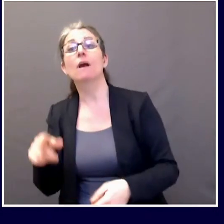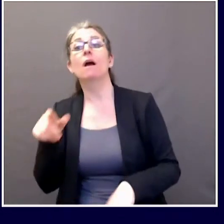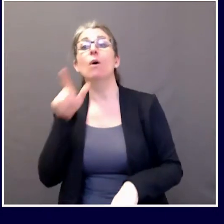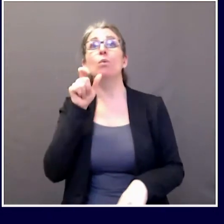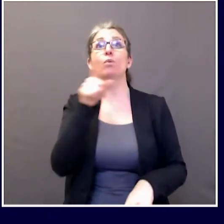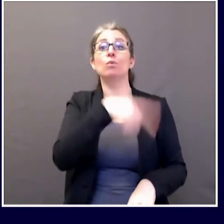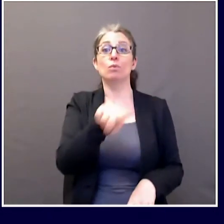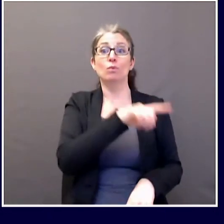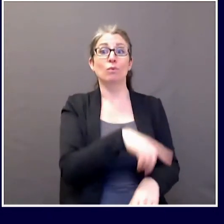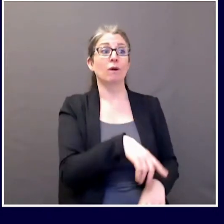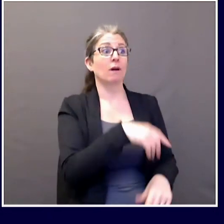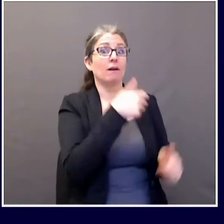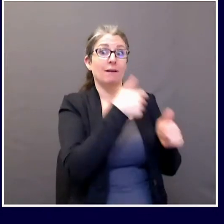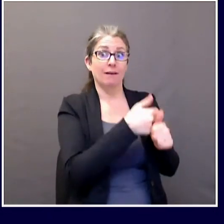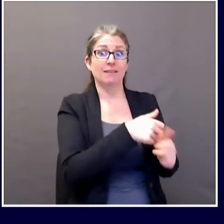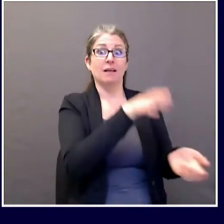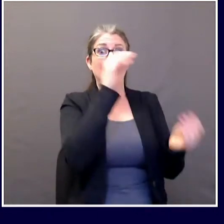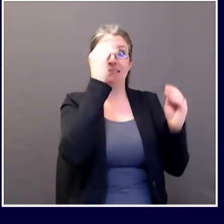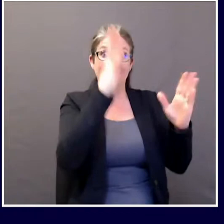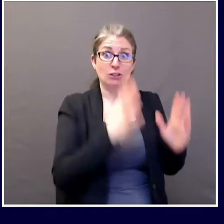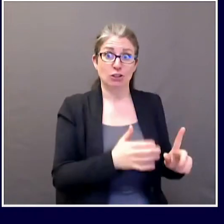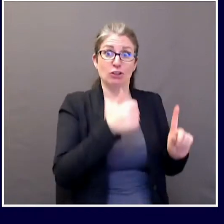but really depends on supply.